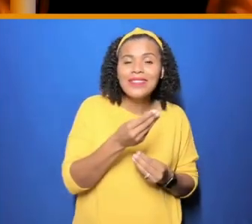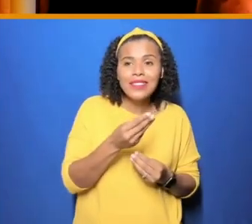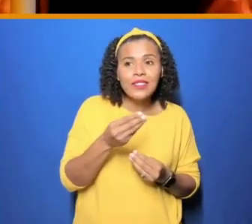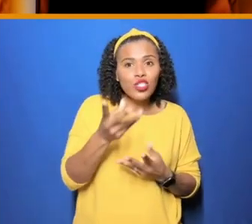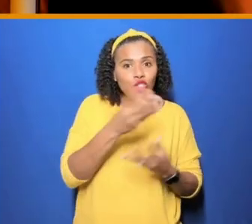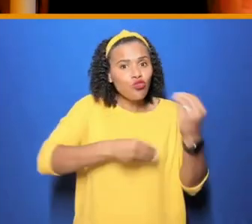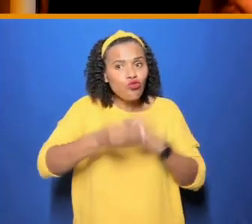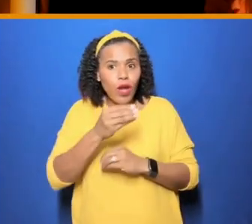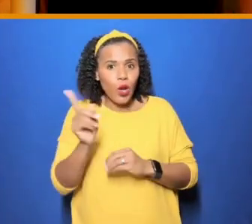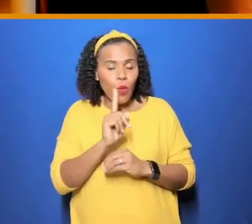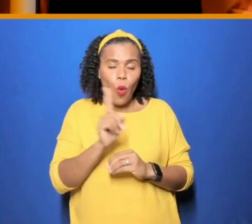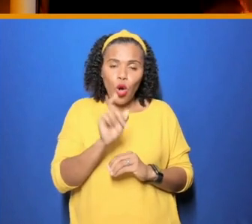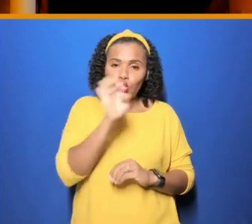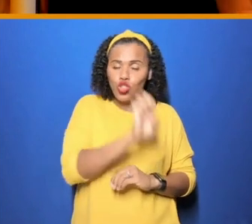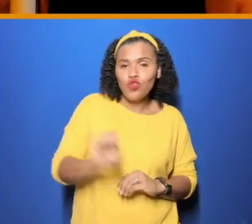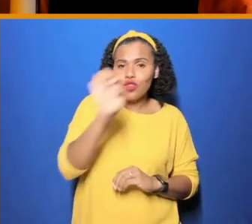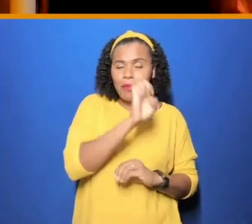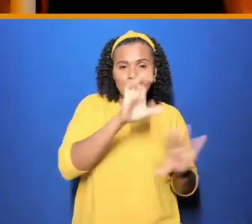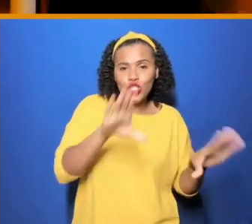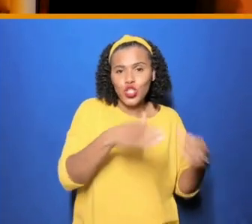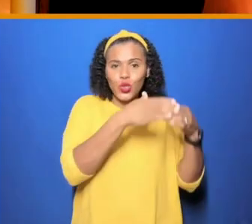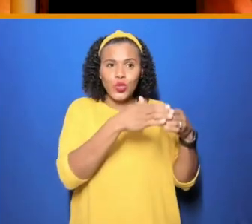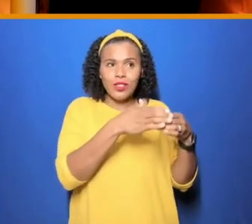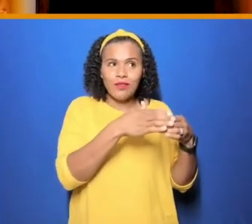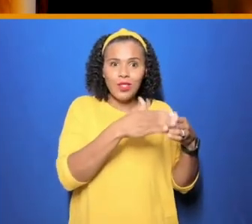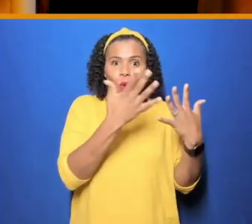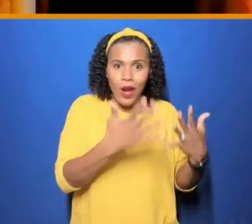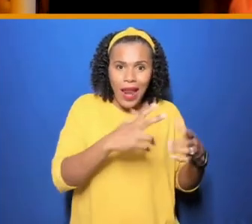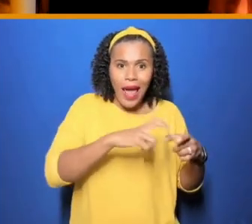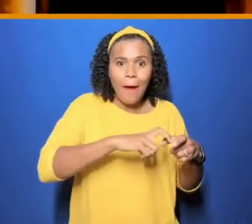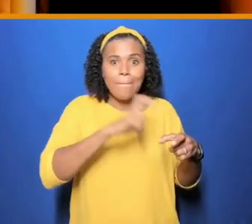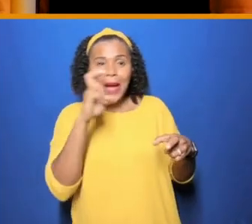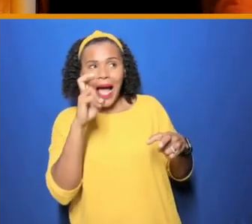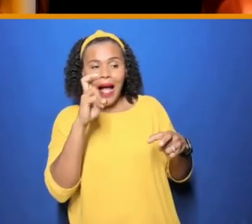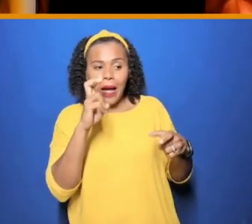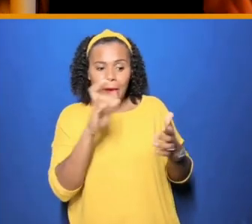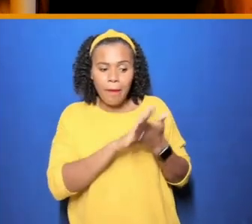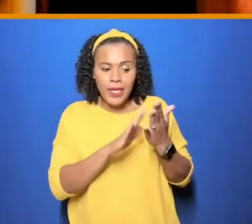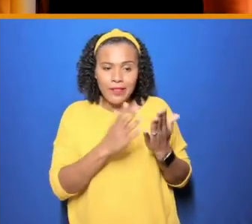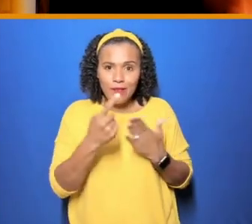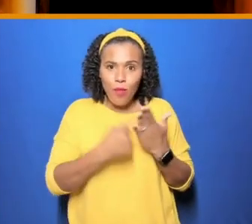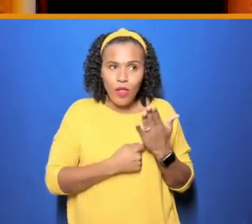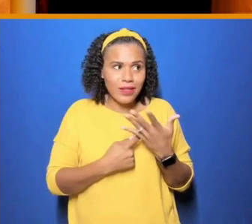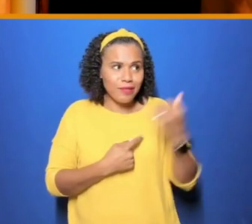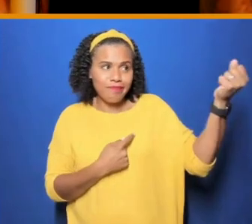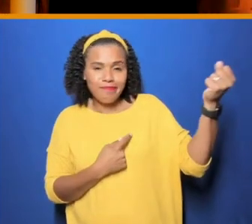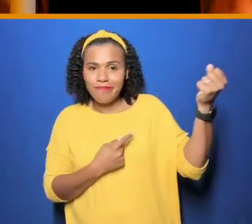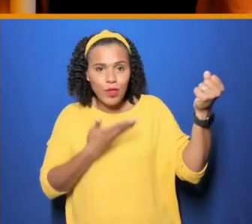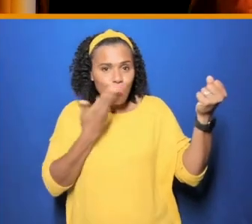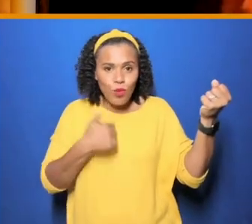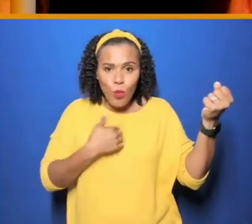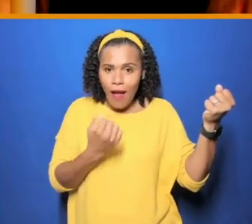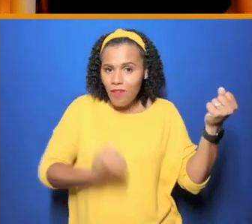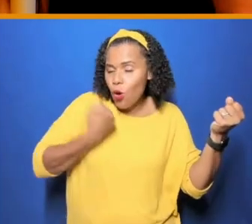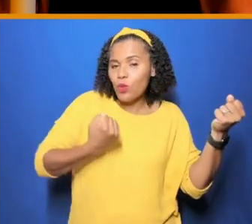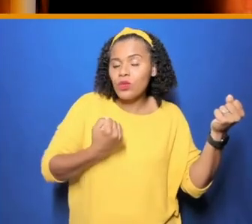Union competence, and so we've been left without policy, but I have to say that our parliamentarians have been